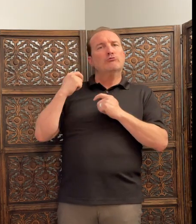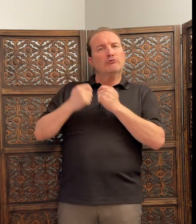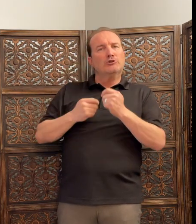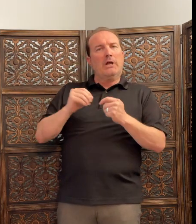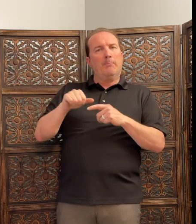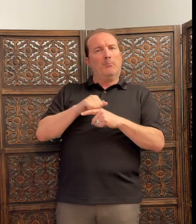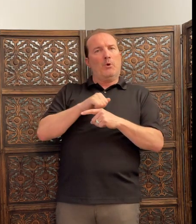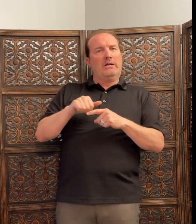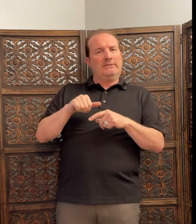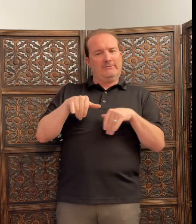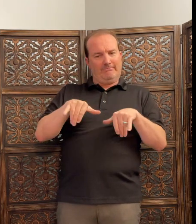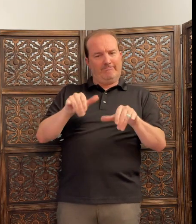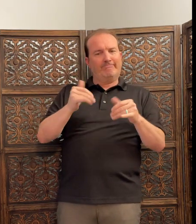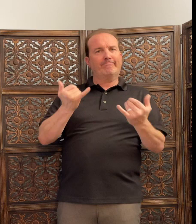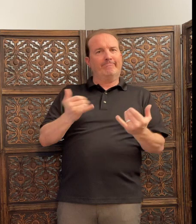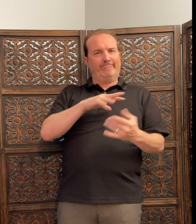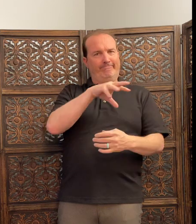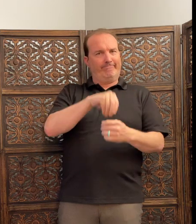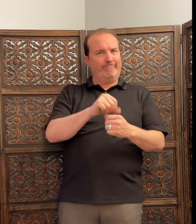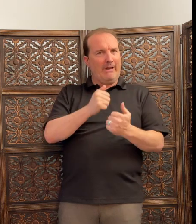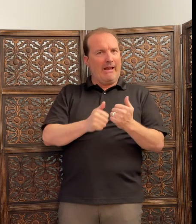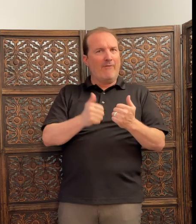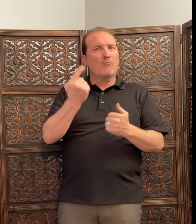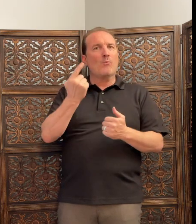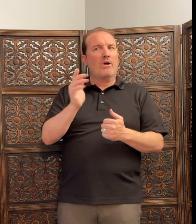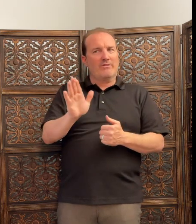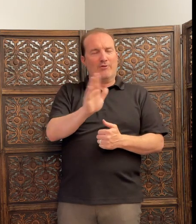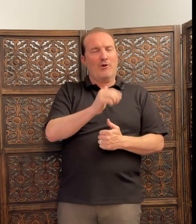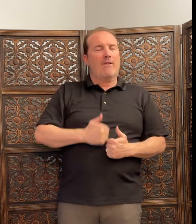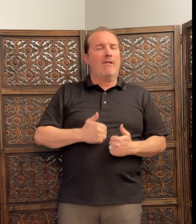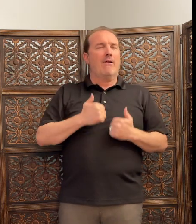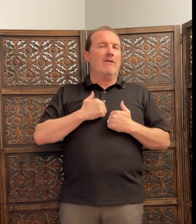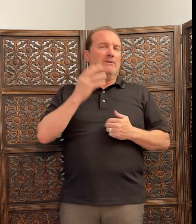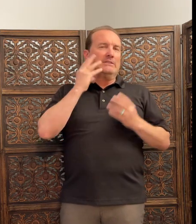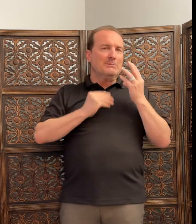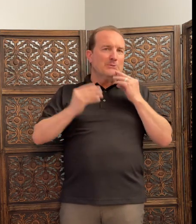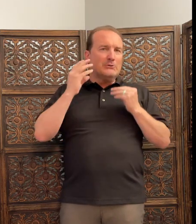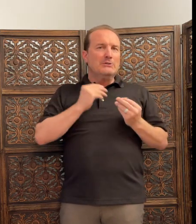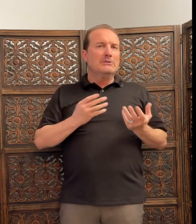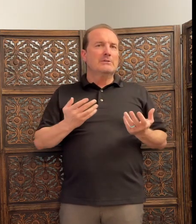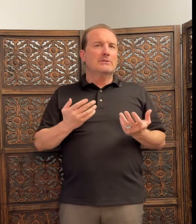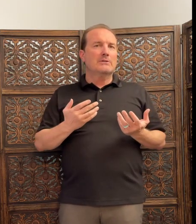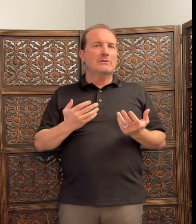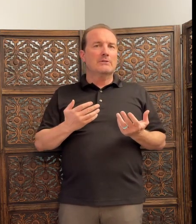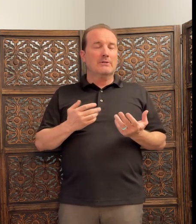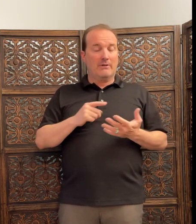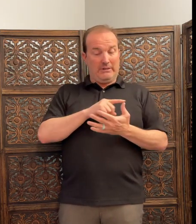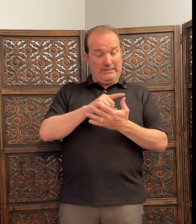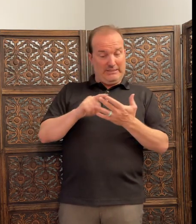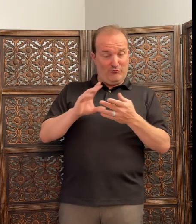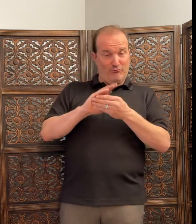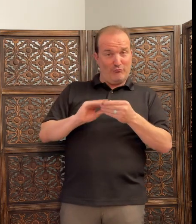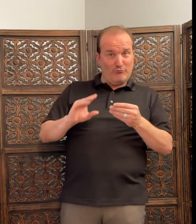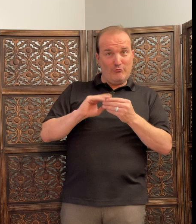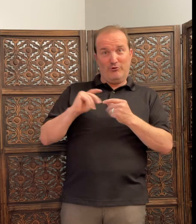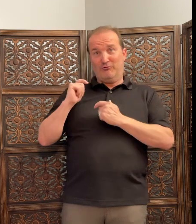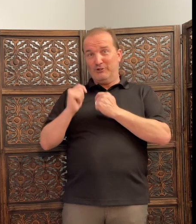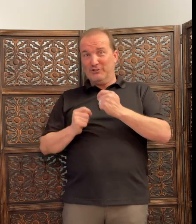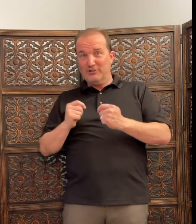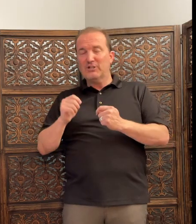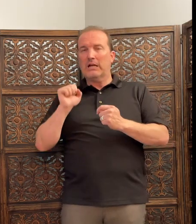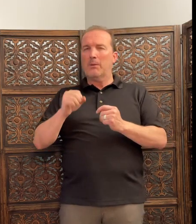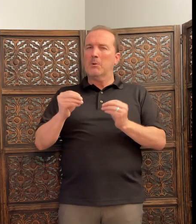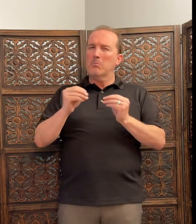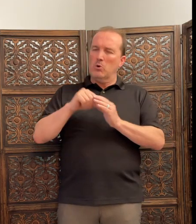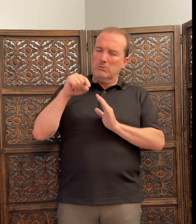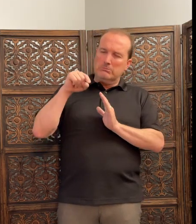keep community traditions and practices present and part of everyone's everyday lived experience. The stories and traditions that